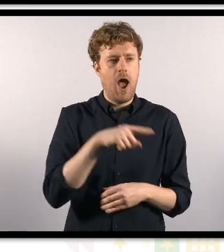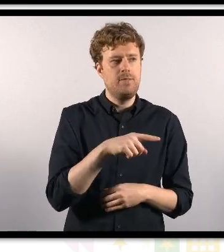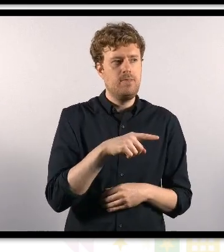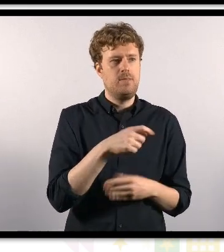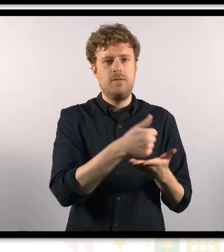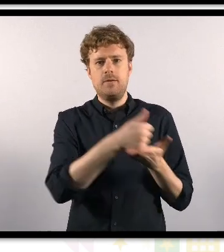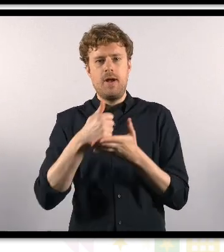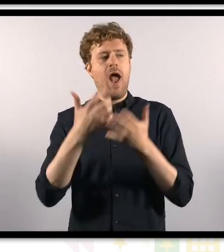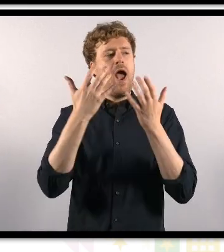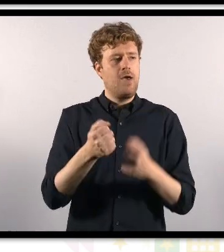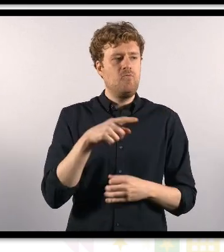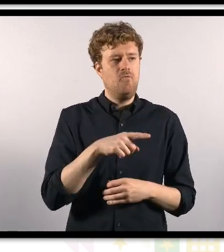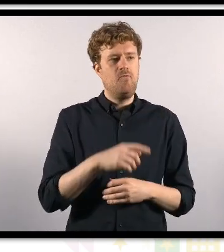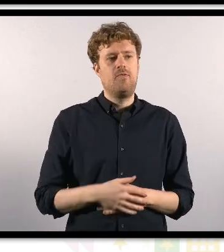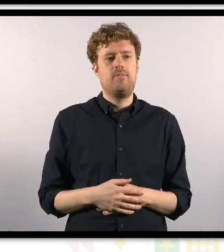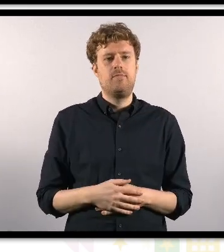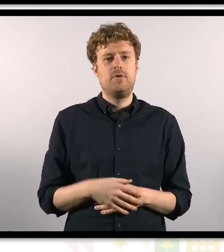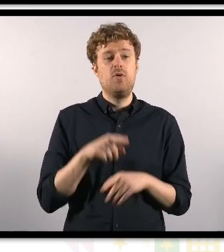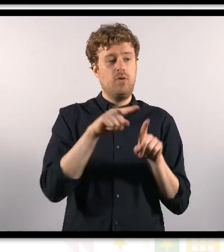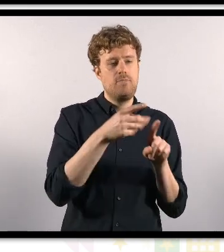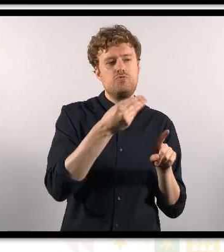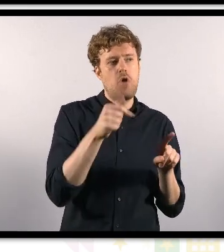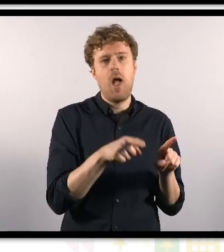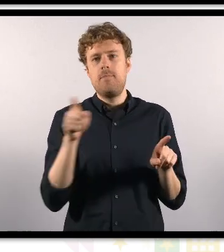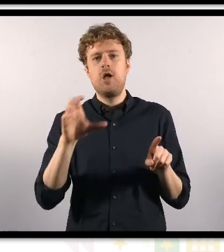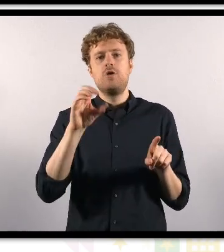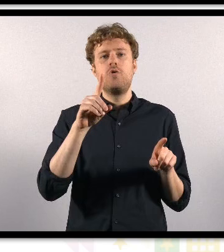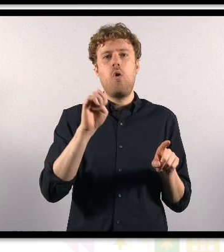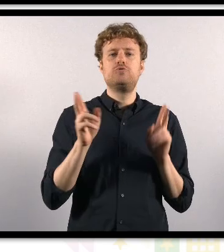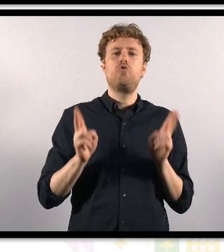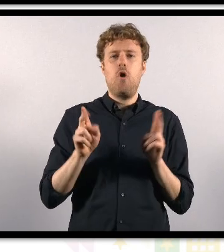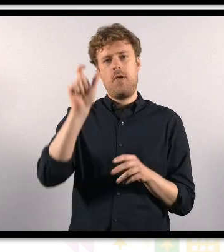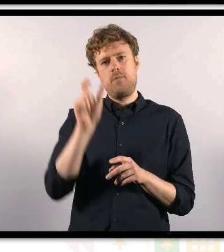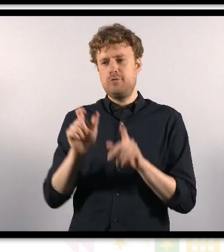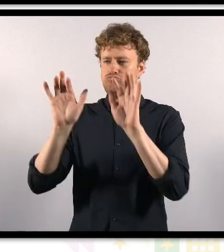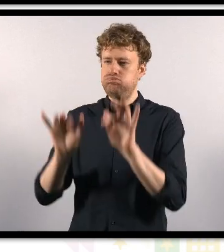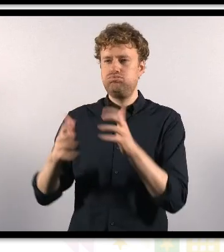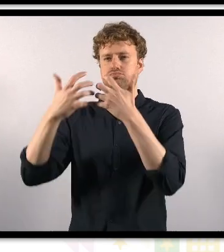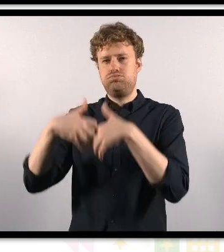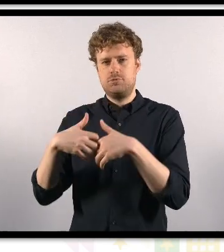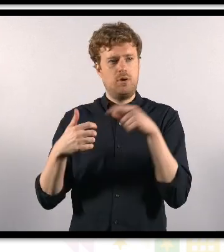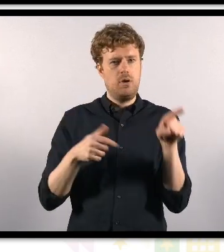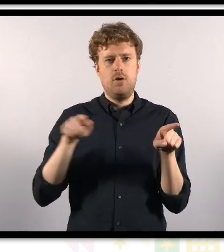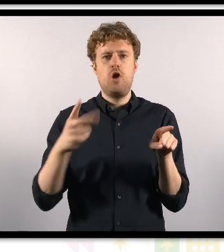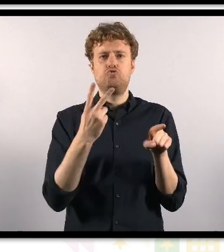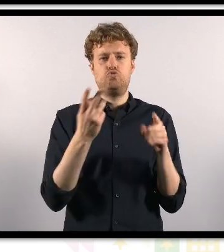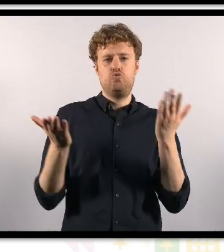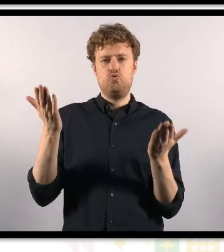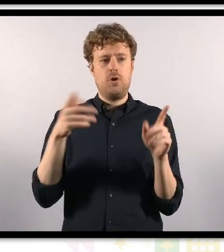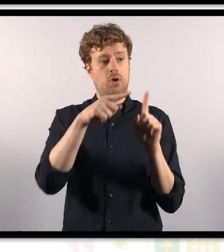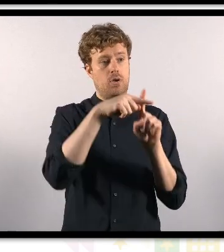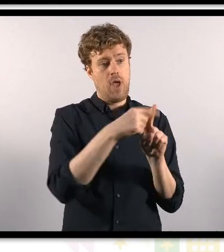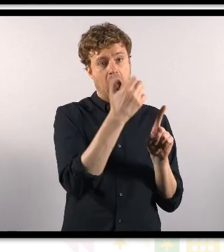What could we do more with? While LLMs can comprehend the Wild Wild West, there is a strong need for us to